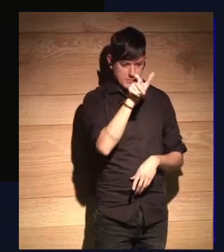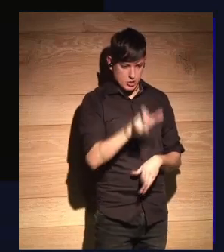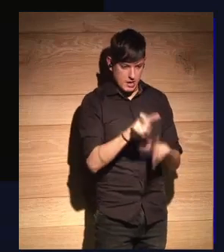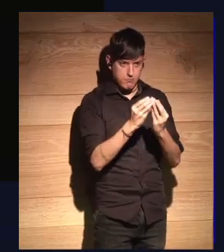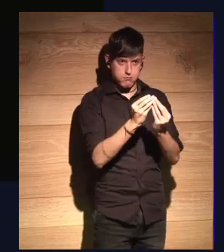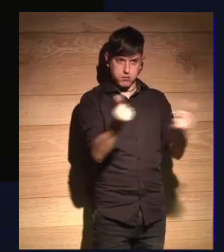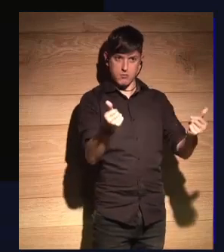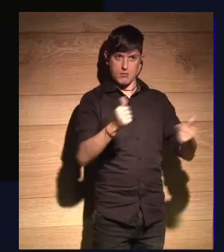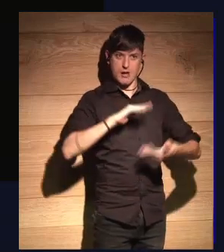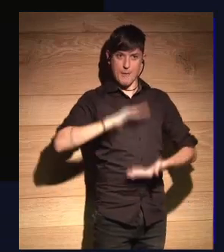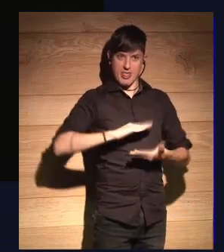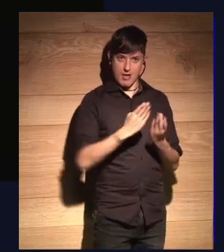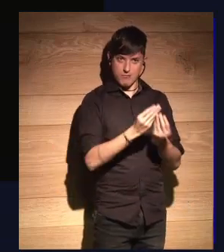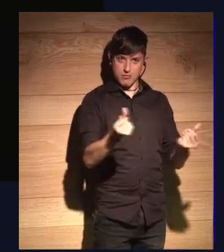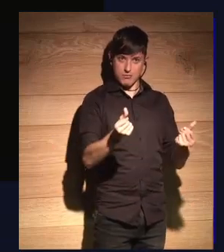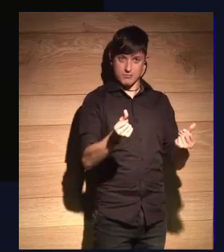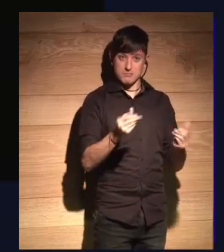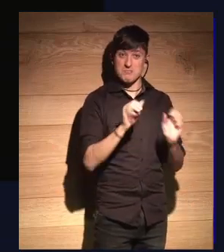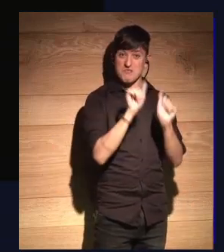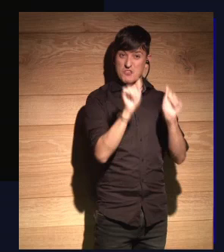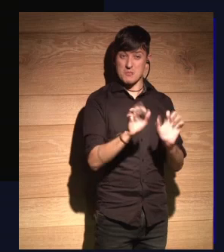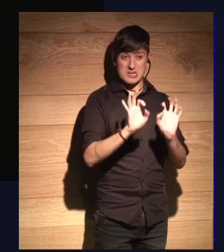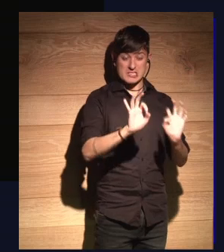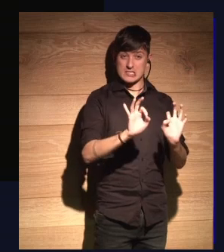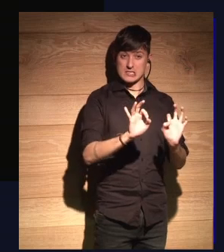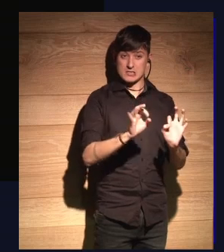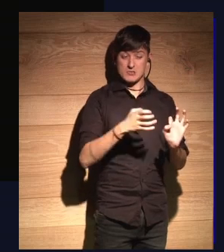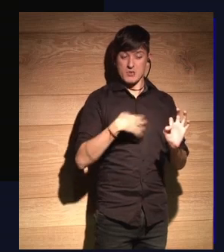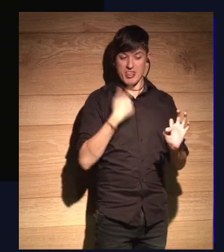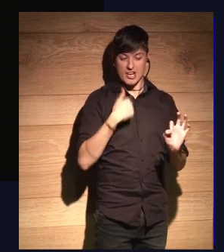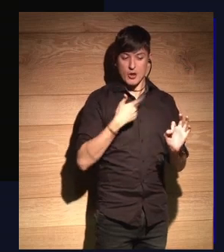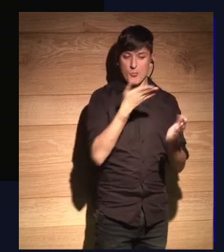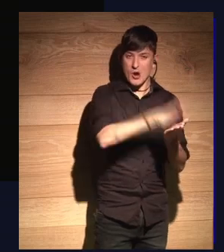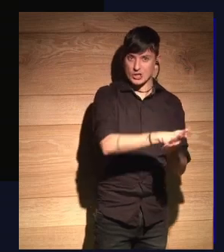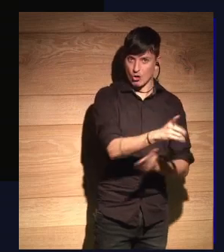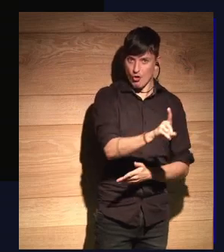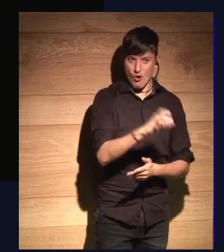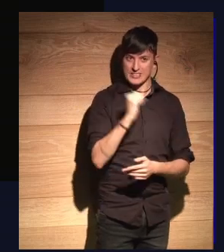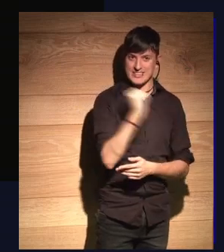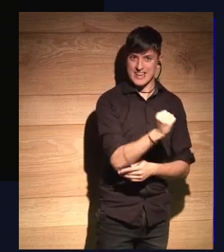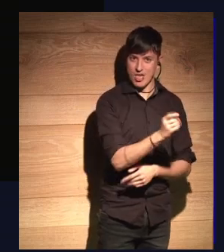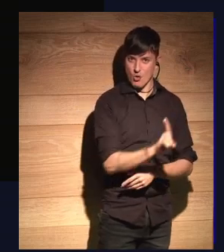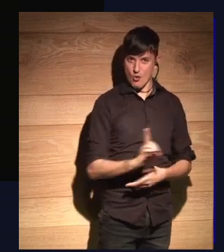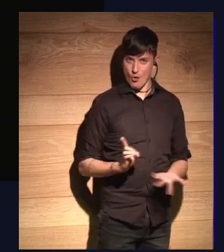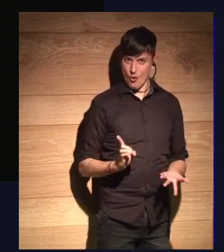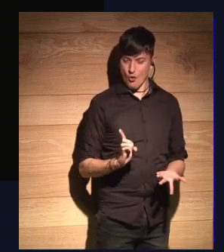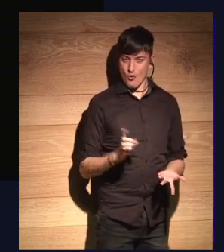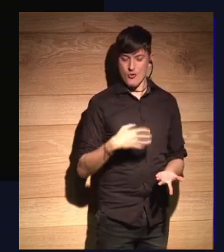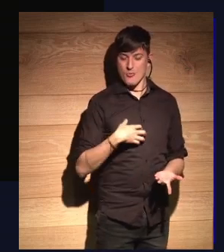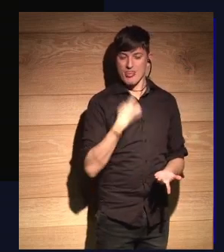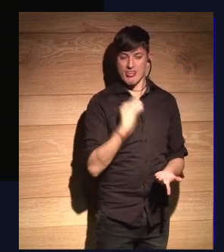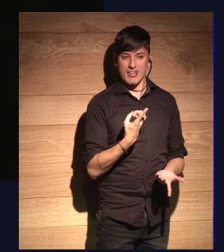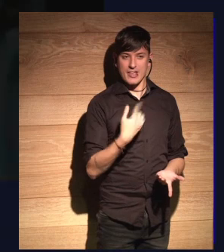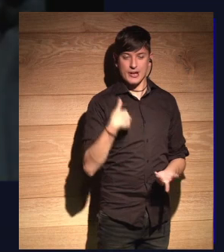way, they couldn't say you died. They couldn't say you were murdered. They couldn't say you committed suicide